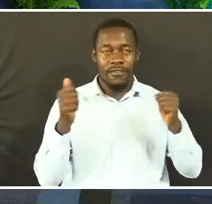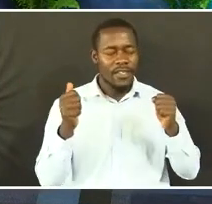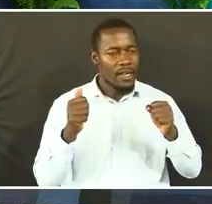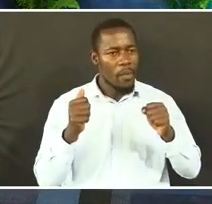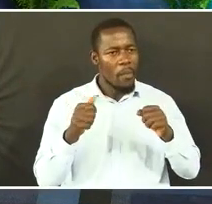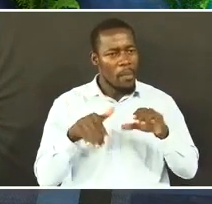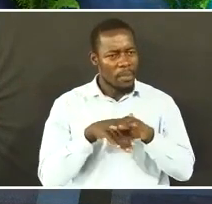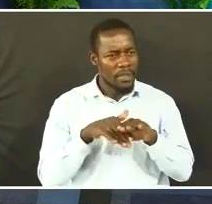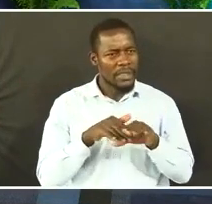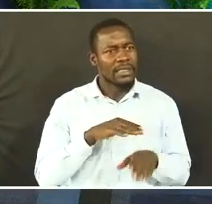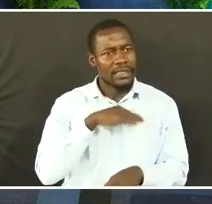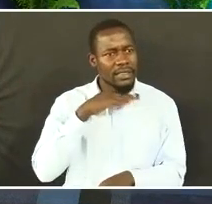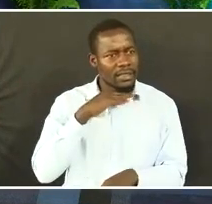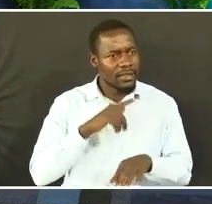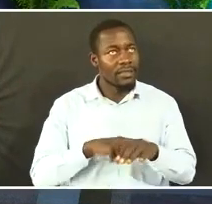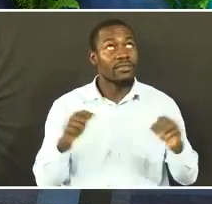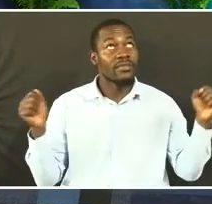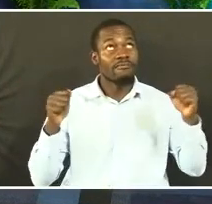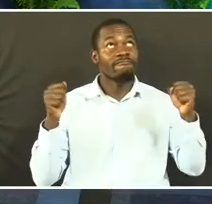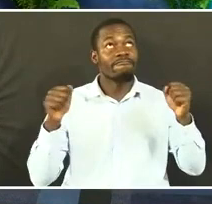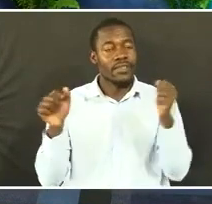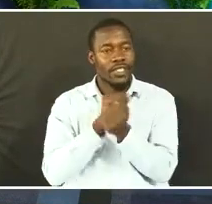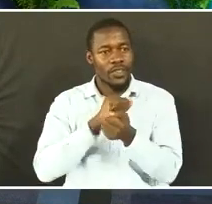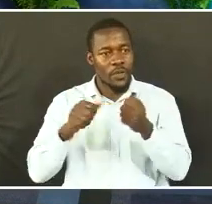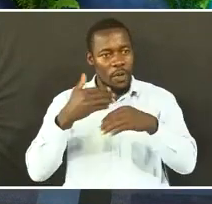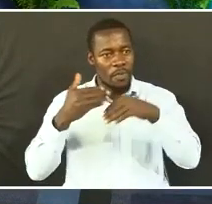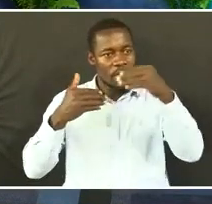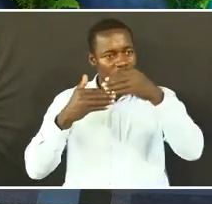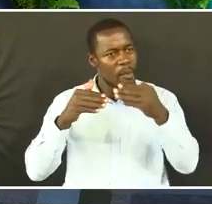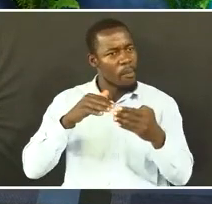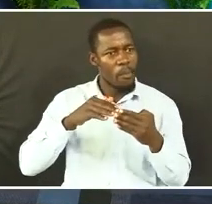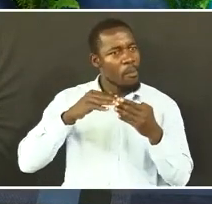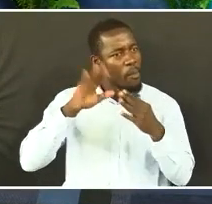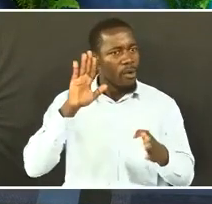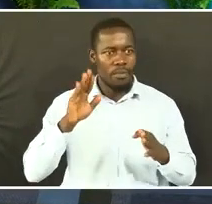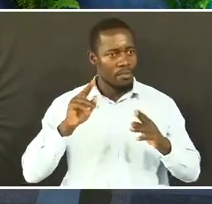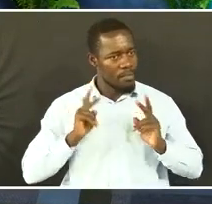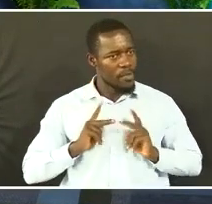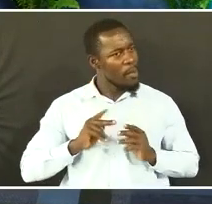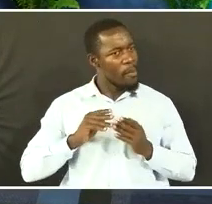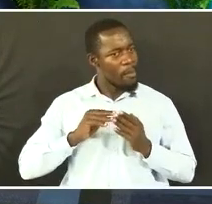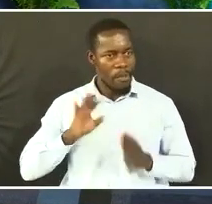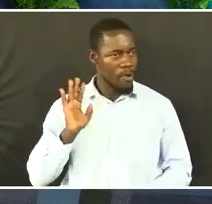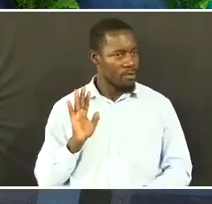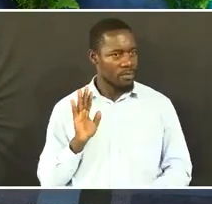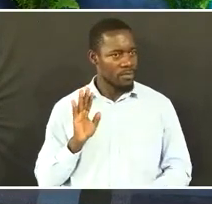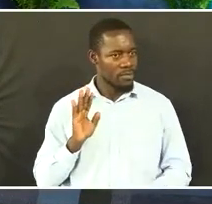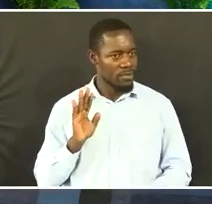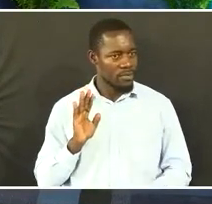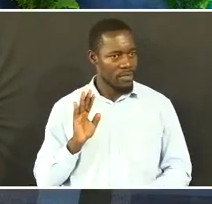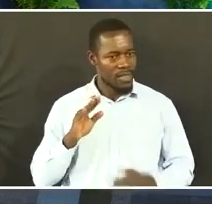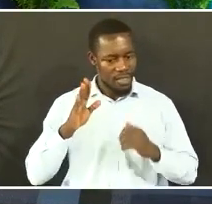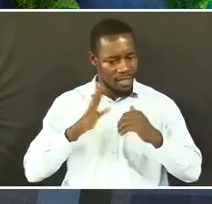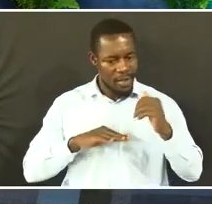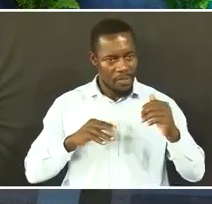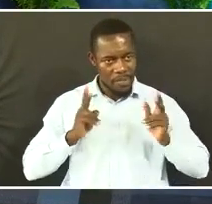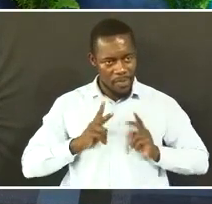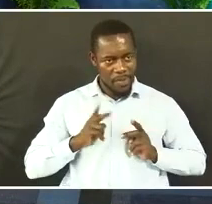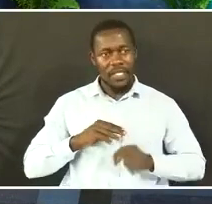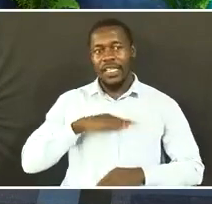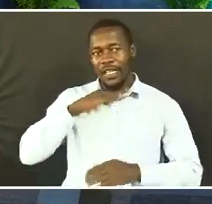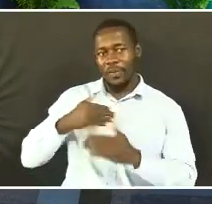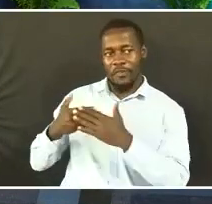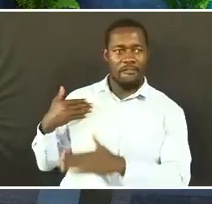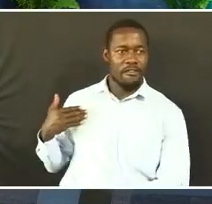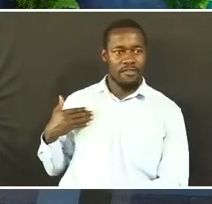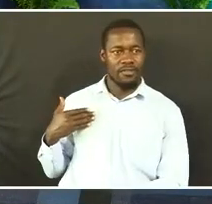ambassadors, the call still goes forth that we must stand up and stand out true to duty. That we must be